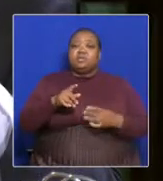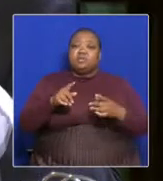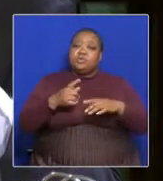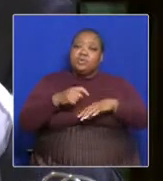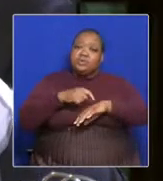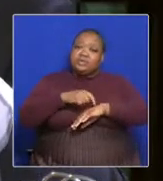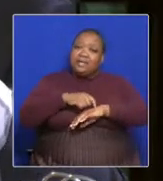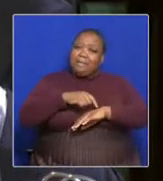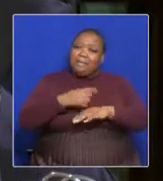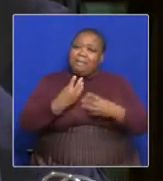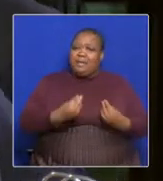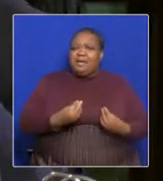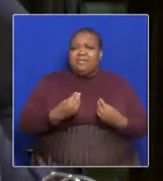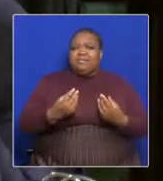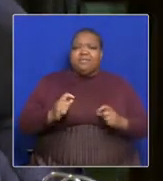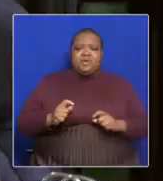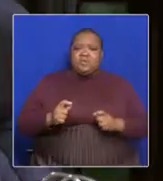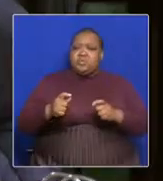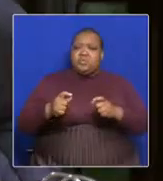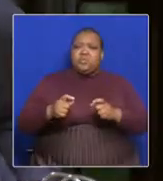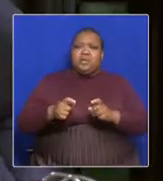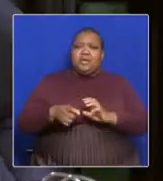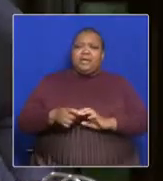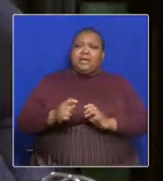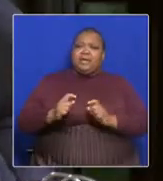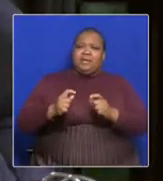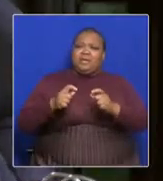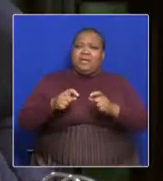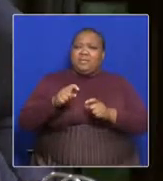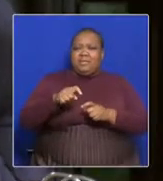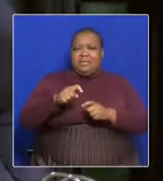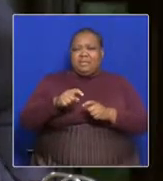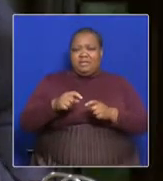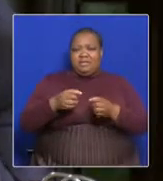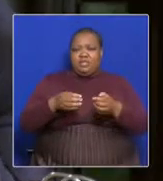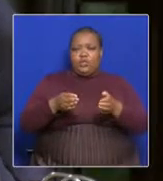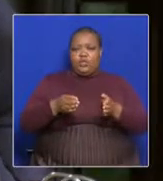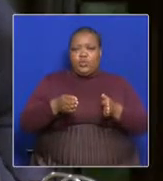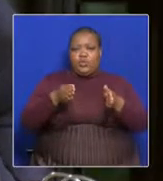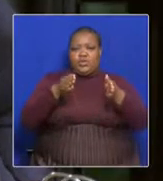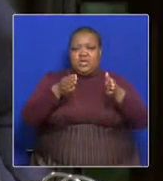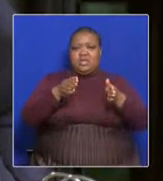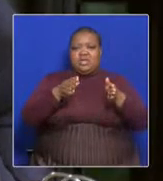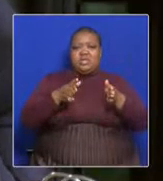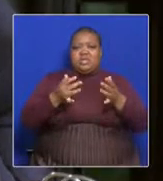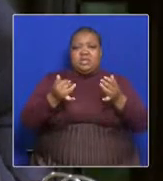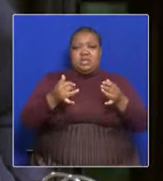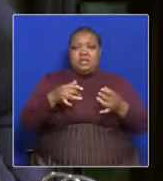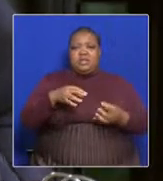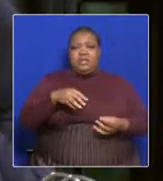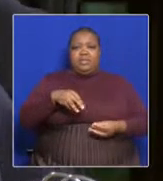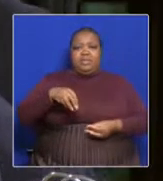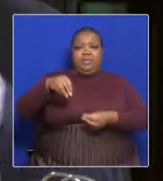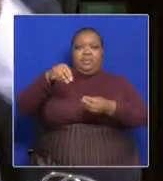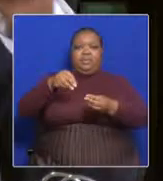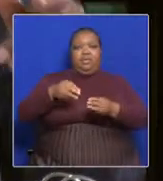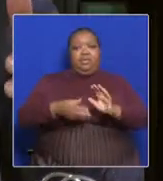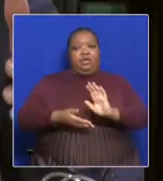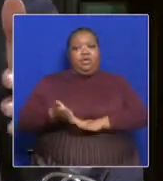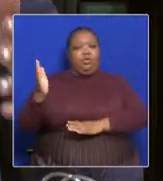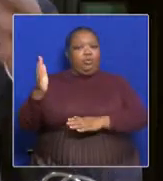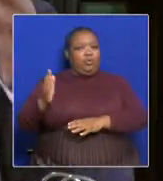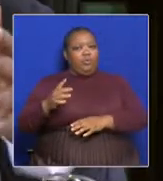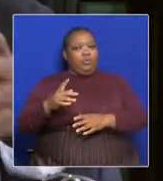it's not as if that container was going to be spirited away from the CHC depot. So you could